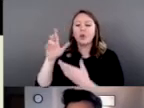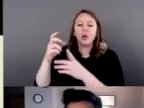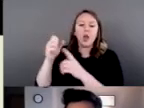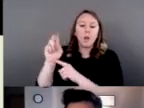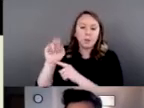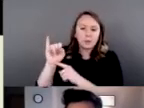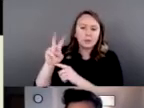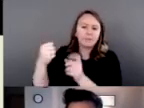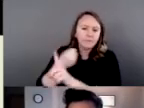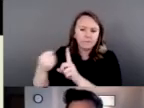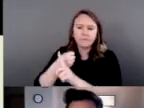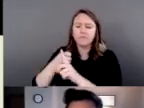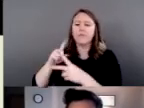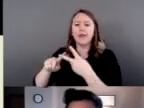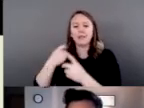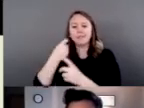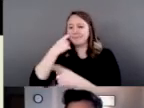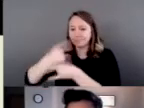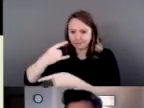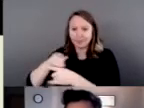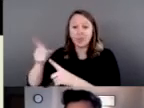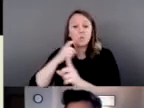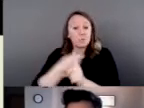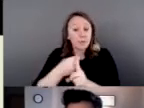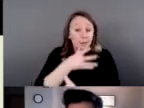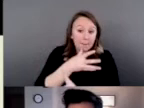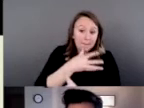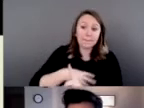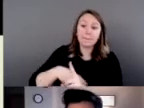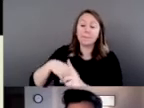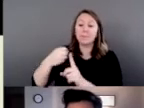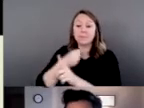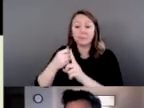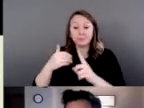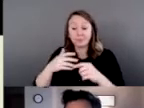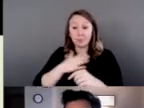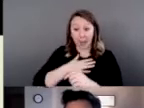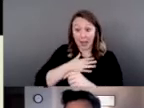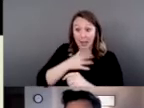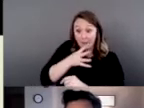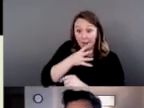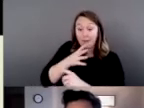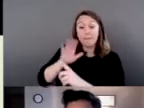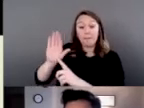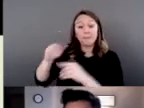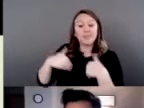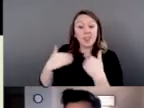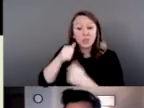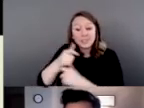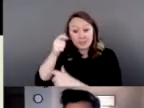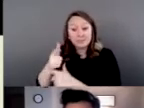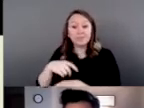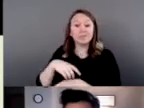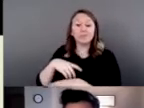her younger siblings. And there was times where she would step in because she was just tired of her mom getting